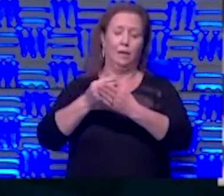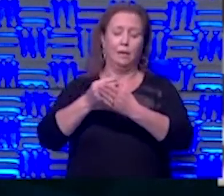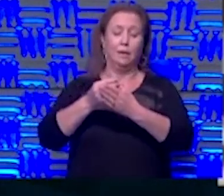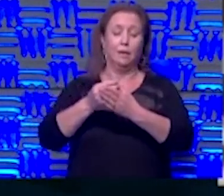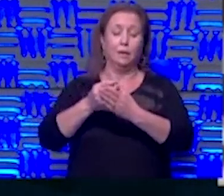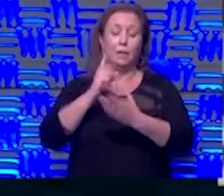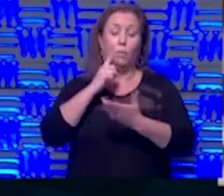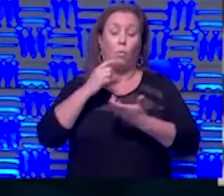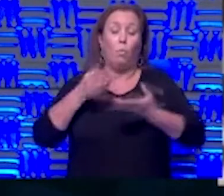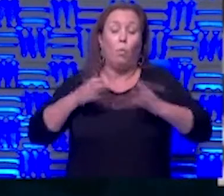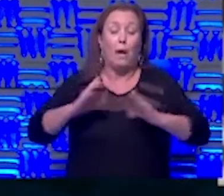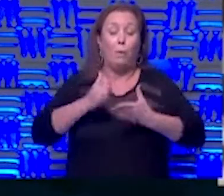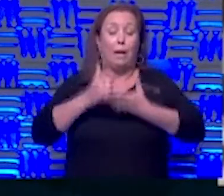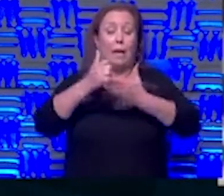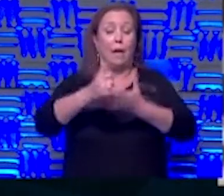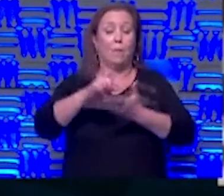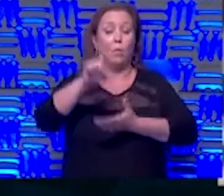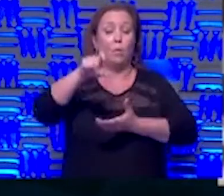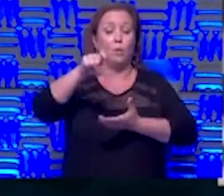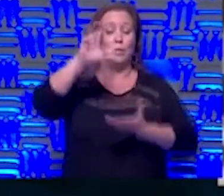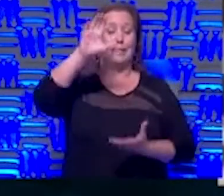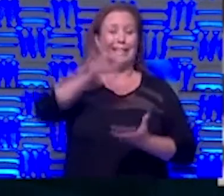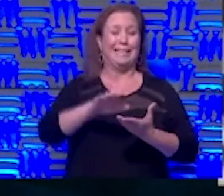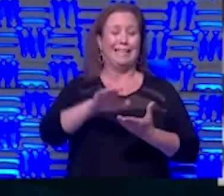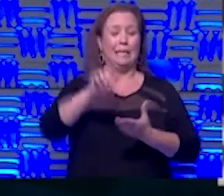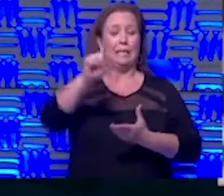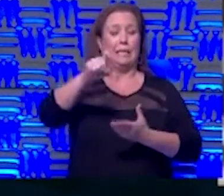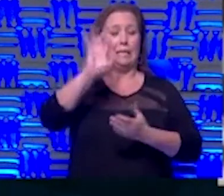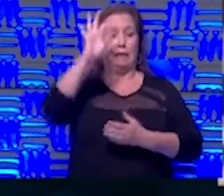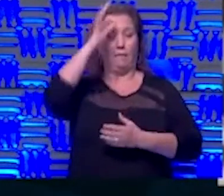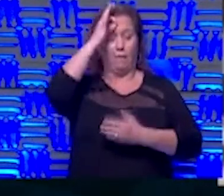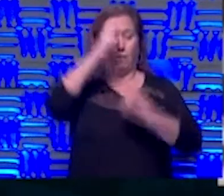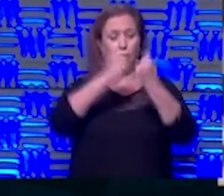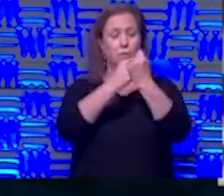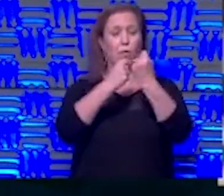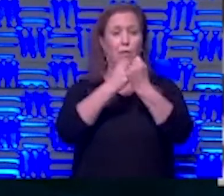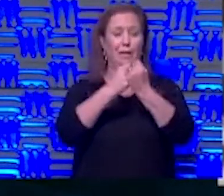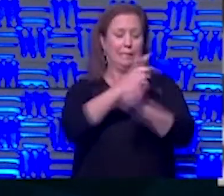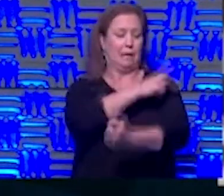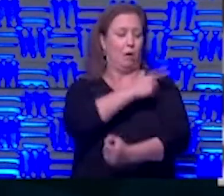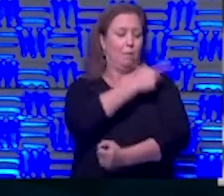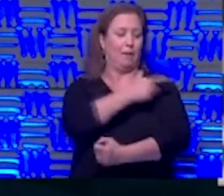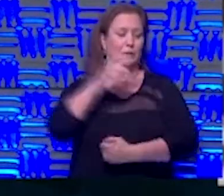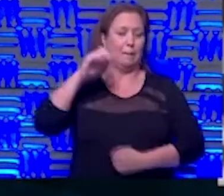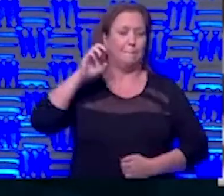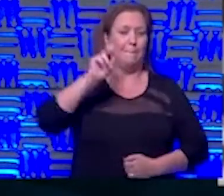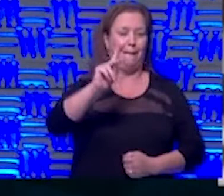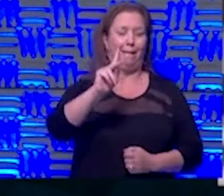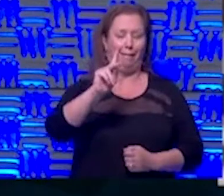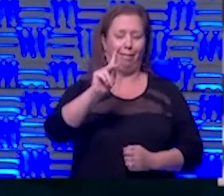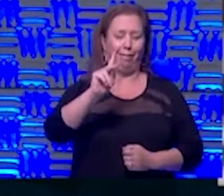help reduce the need for that support, that federal support, is to get our patients back into